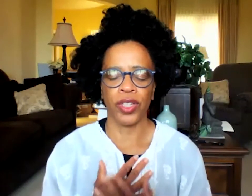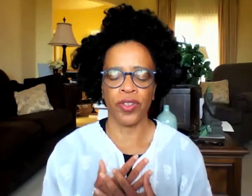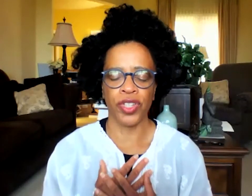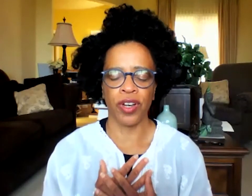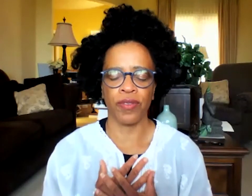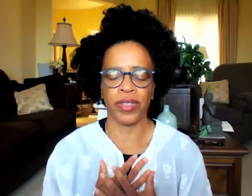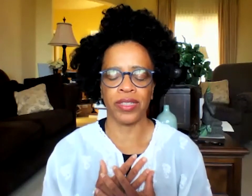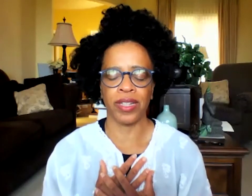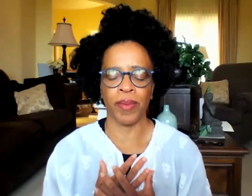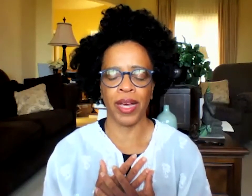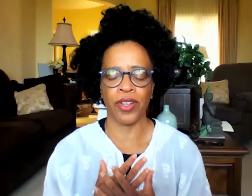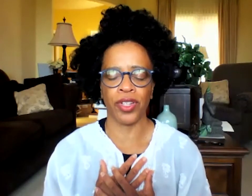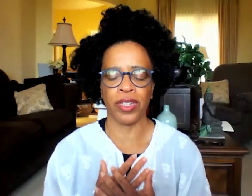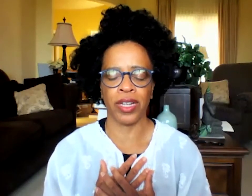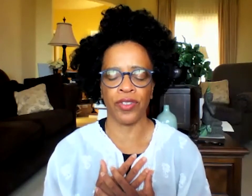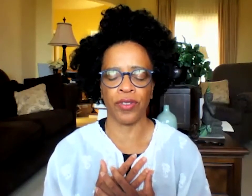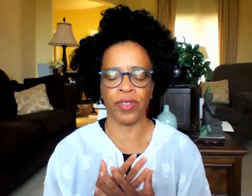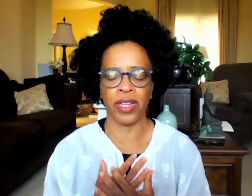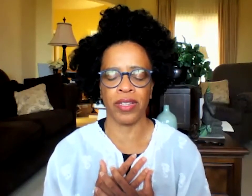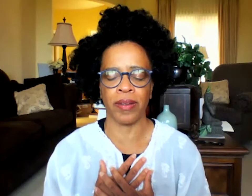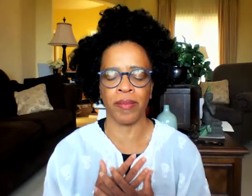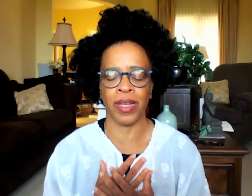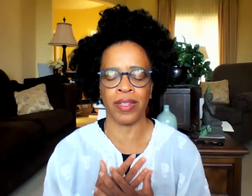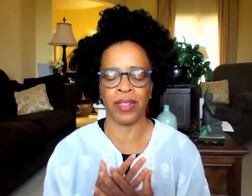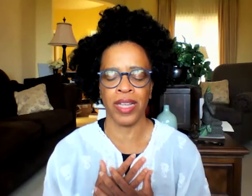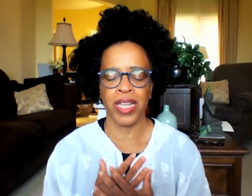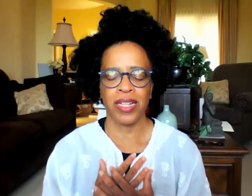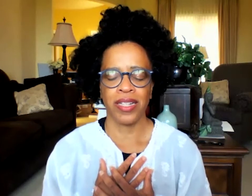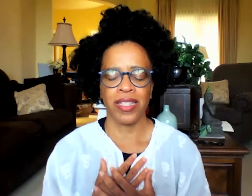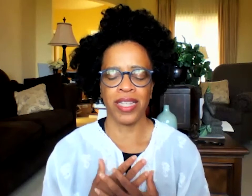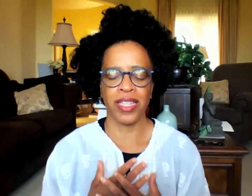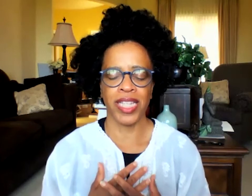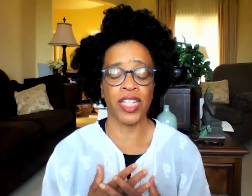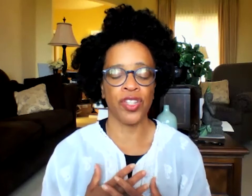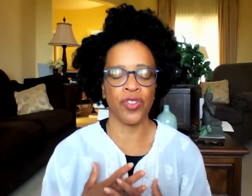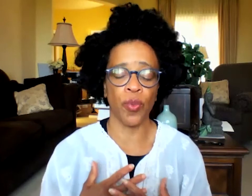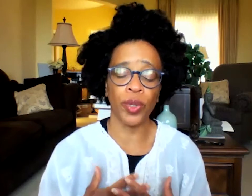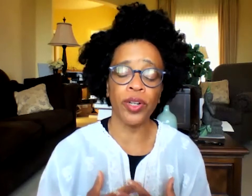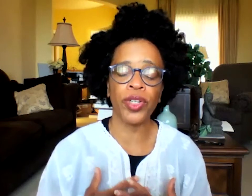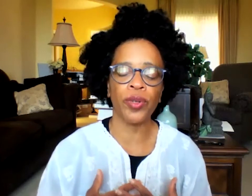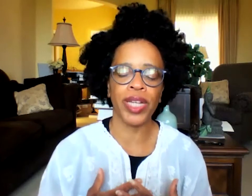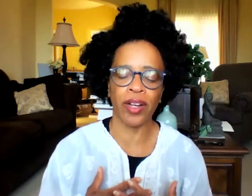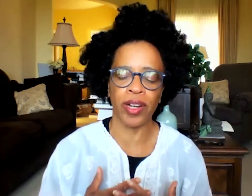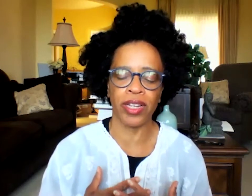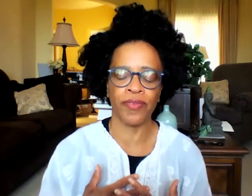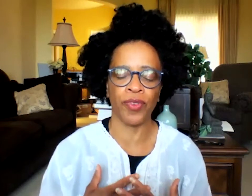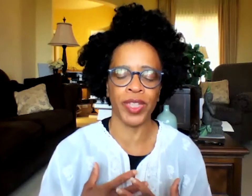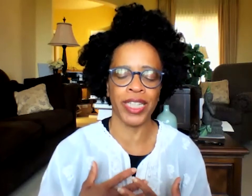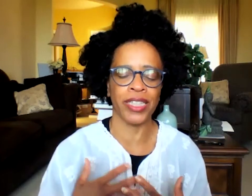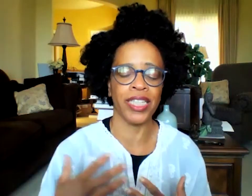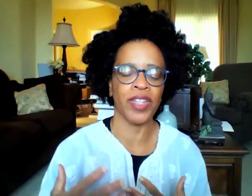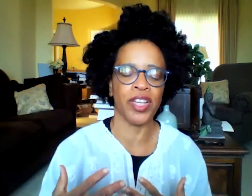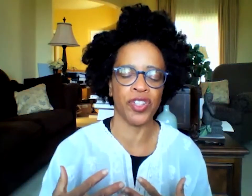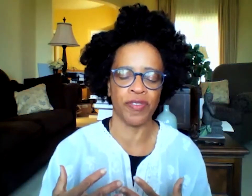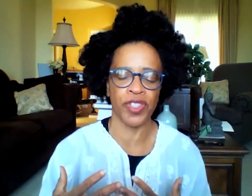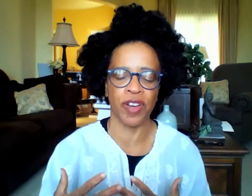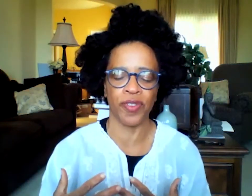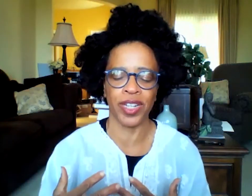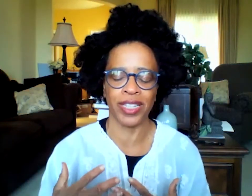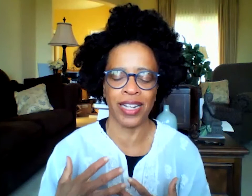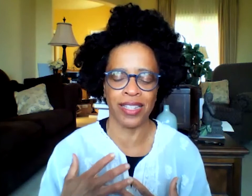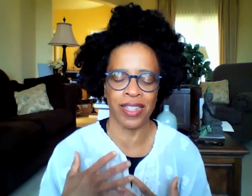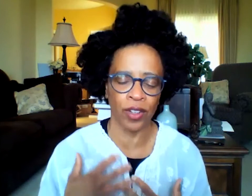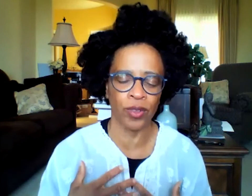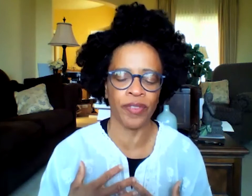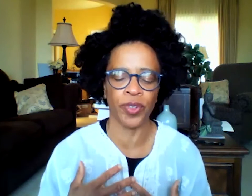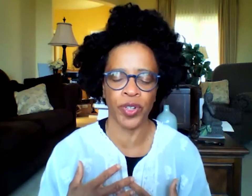Again, holding yourself with compassion as you say them and sensing into the will you carry for the alleviation of